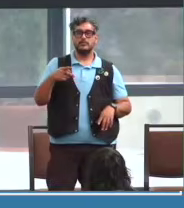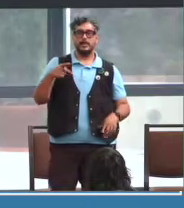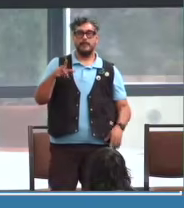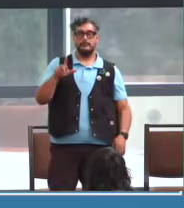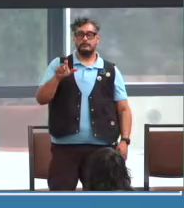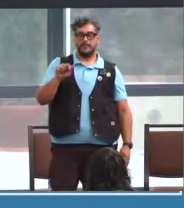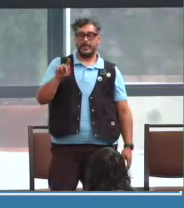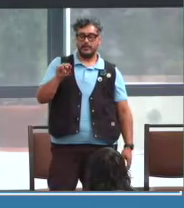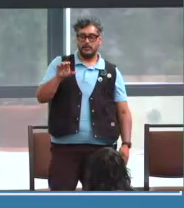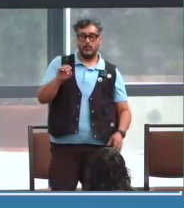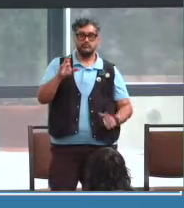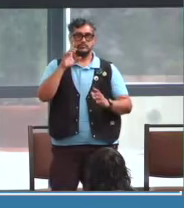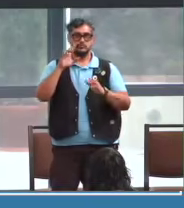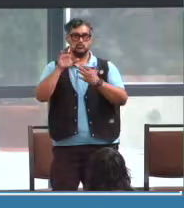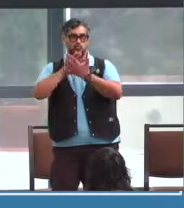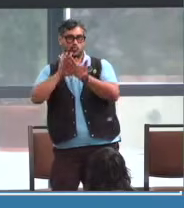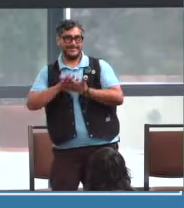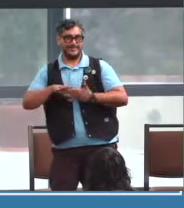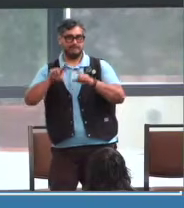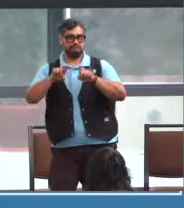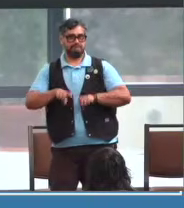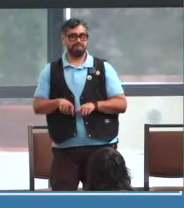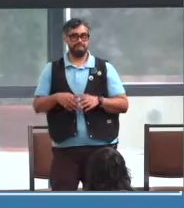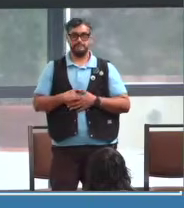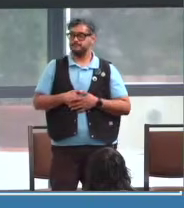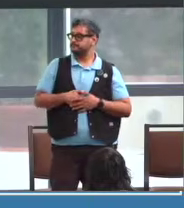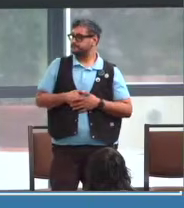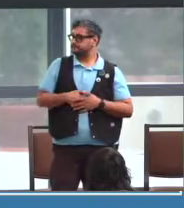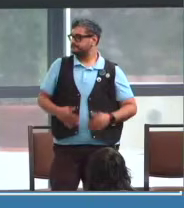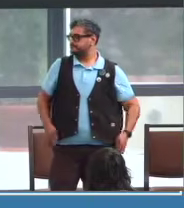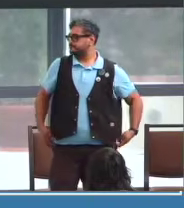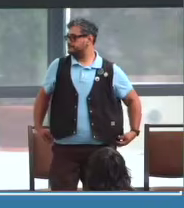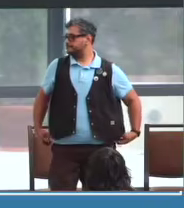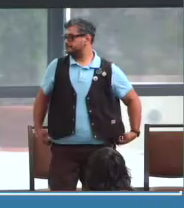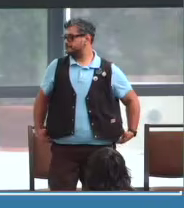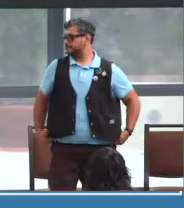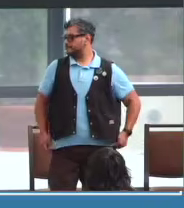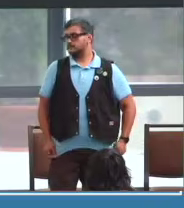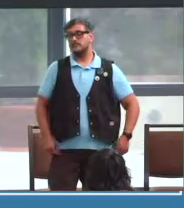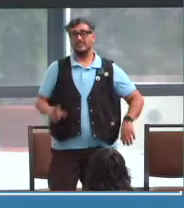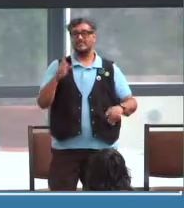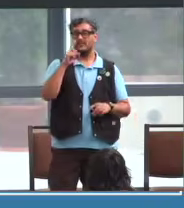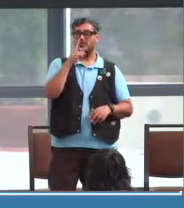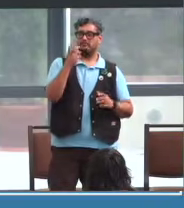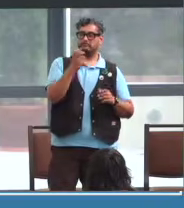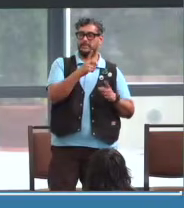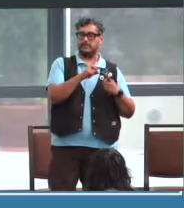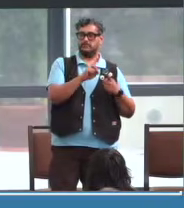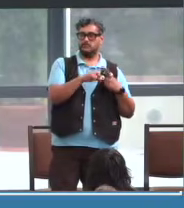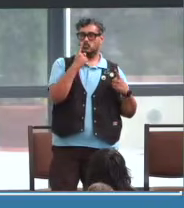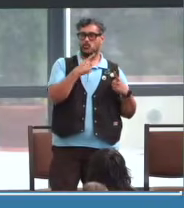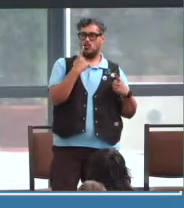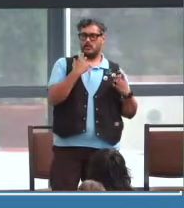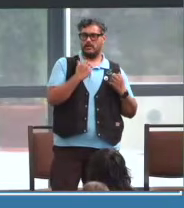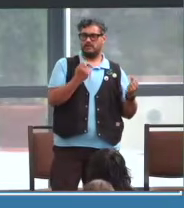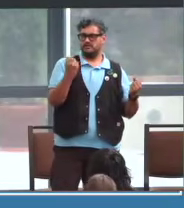of course. And so we rely on them for multiple things. And to the oral health topic again, I